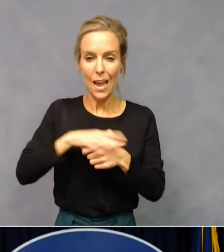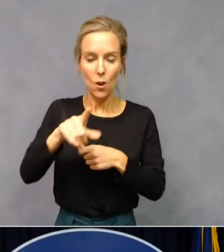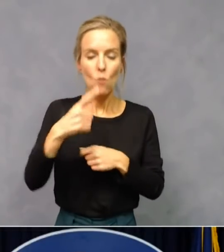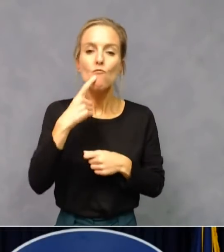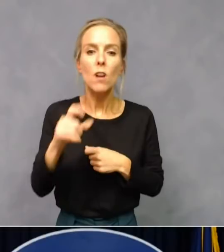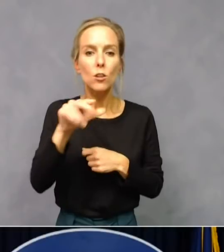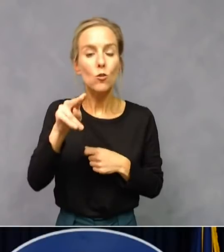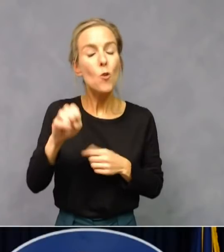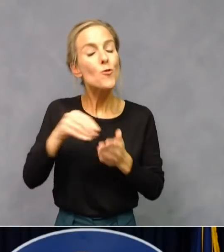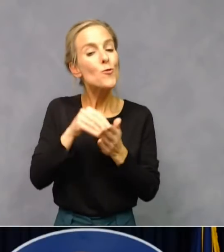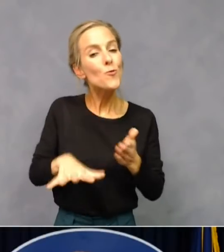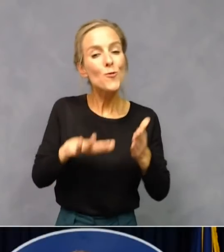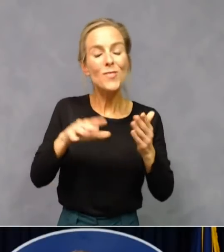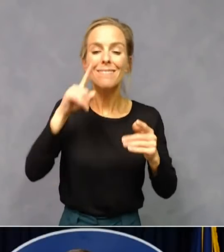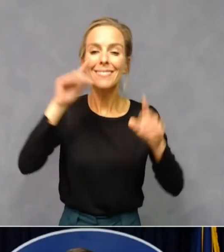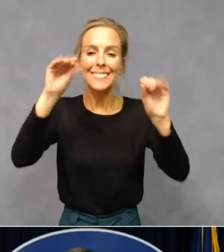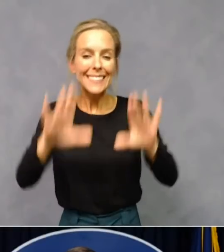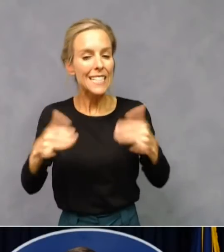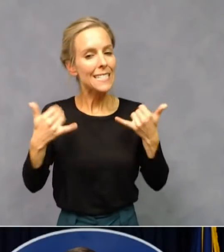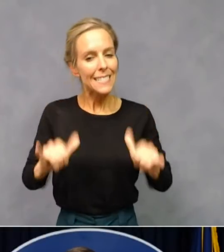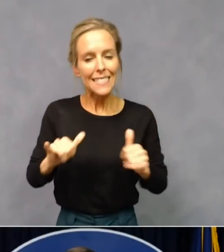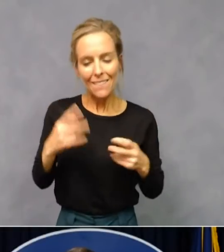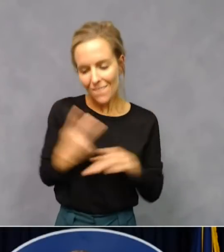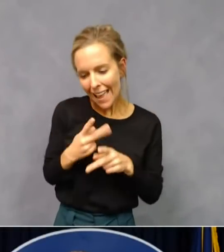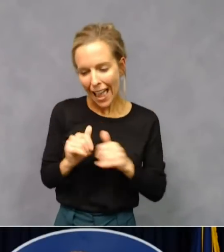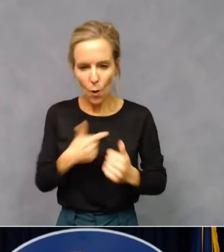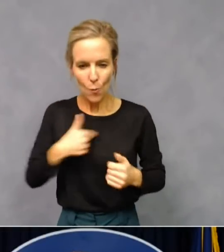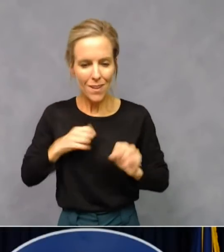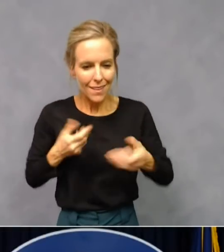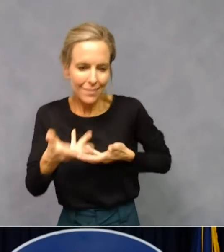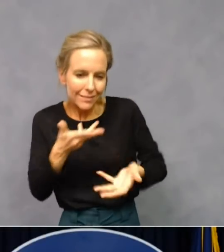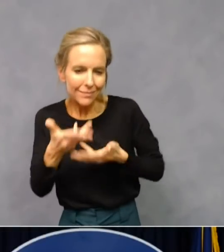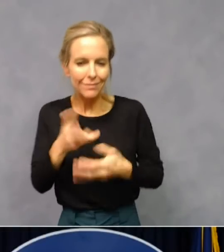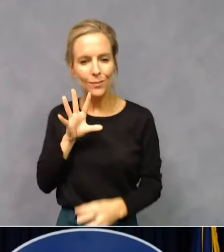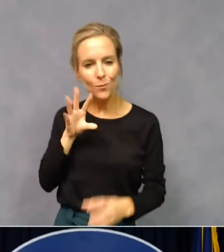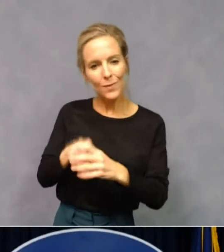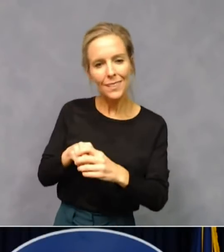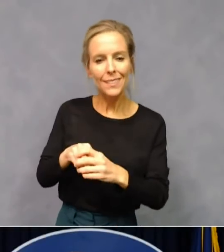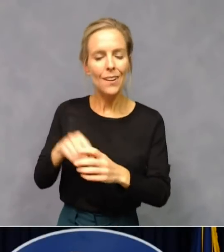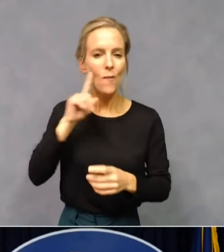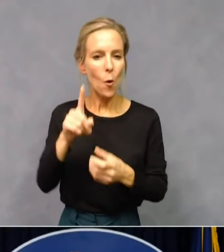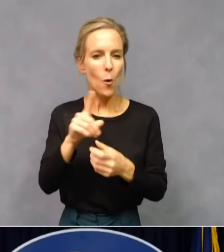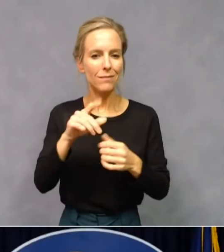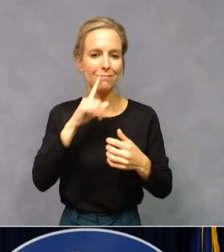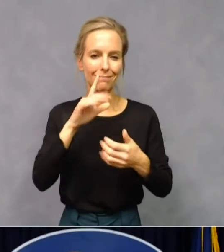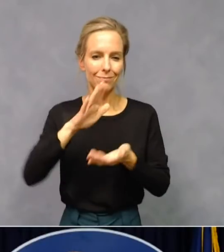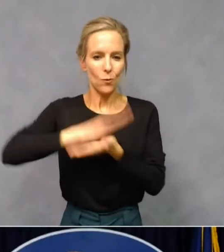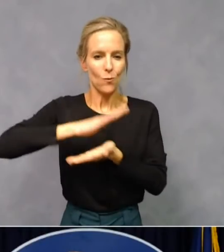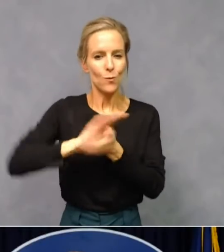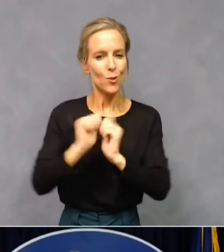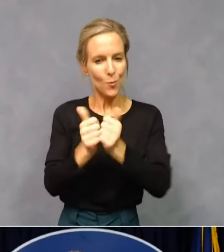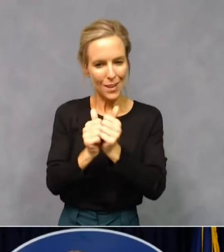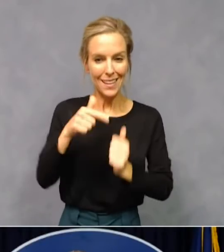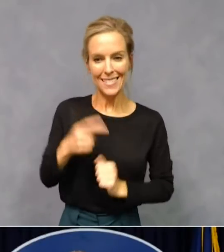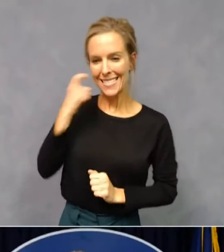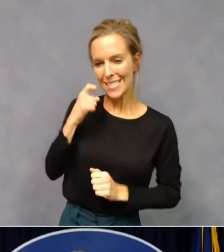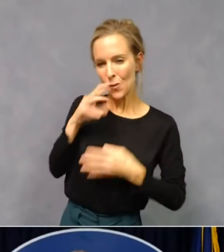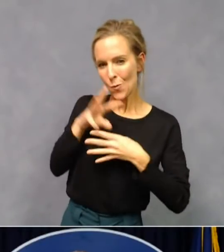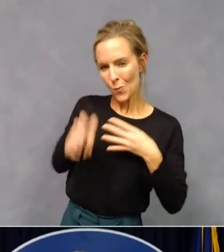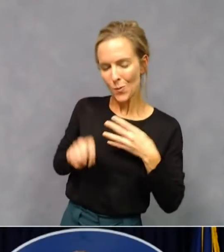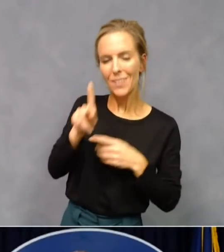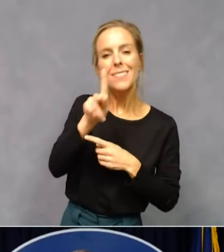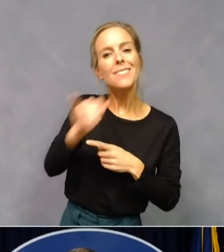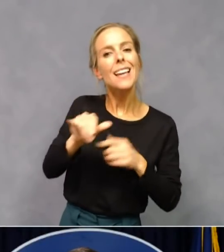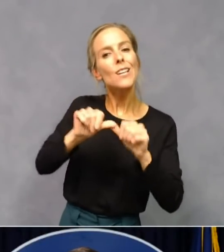finding ways to engage and participate in academic competitions. This past weekend was the Kentucky Association for Academic